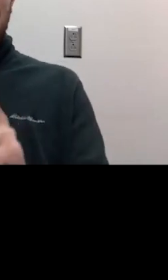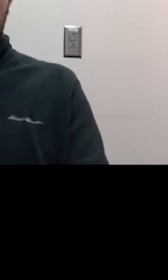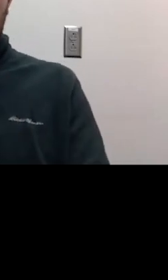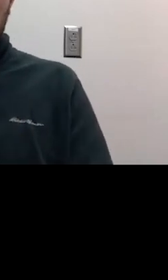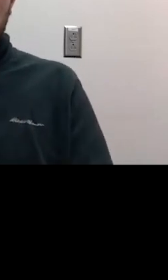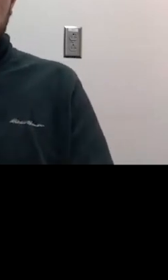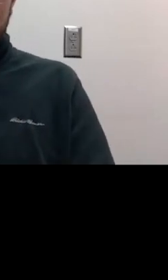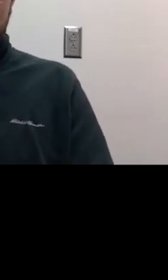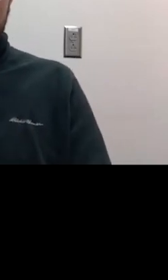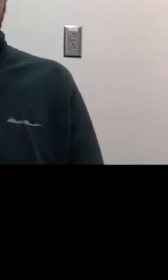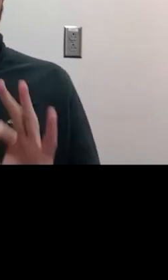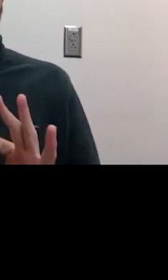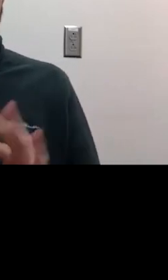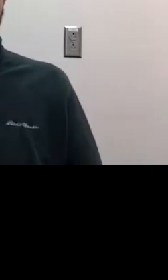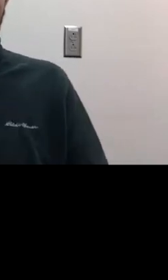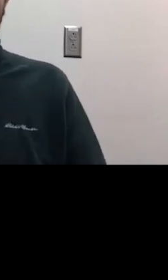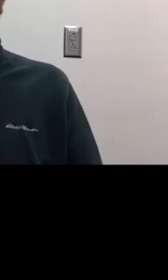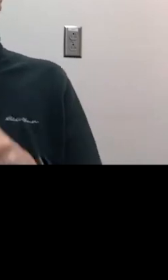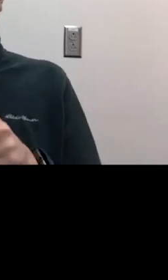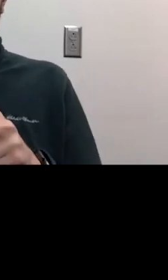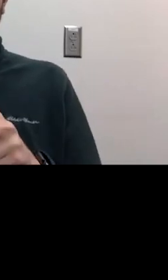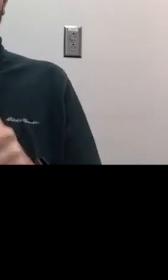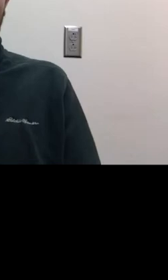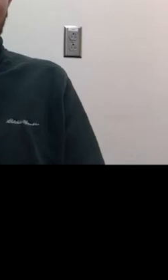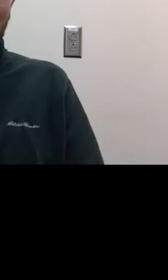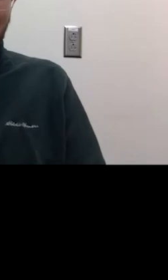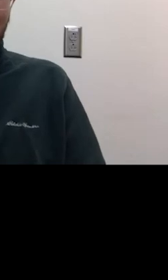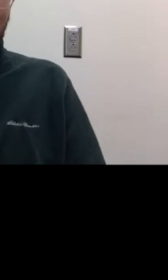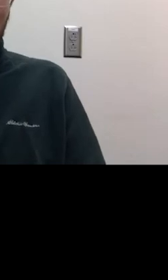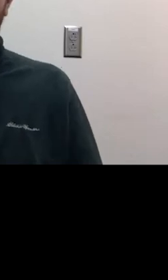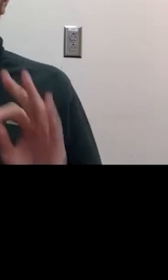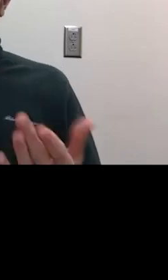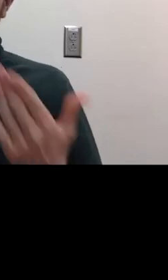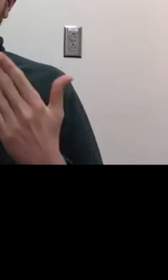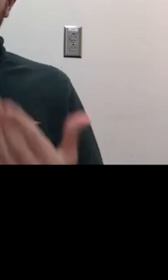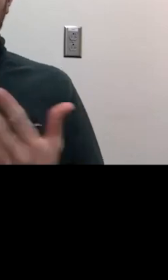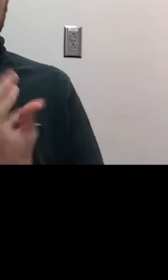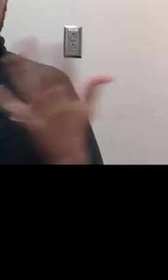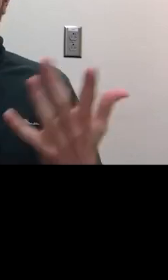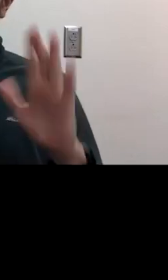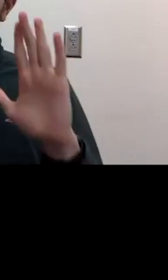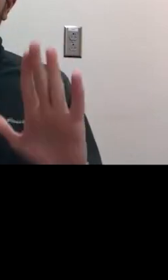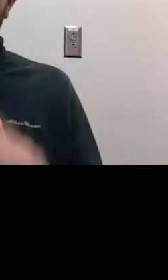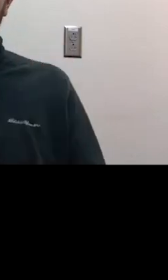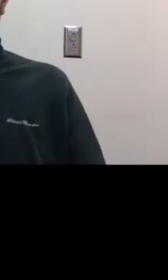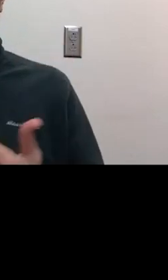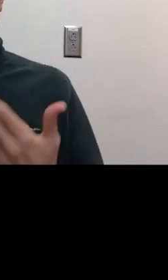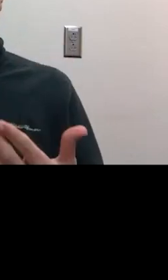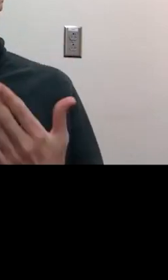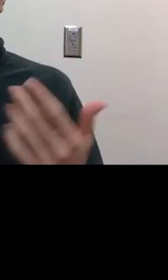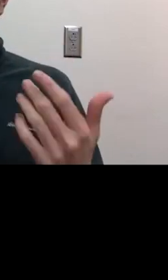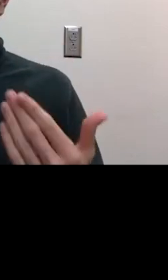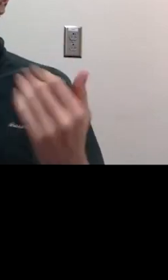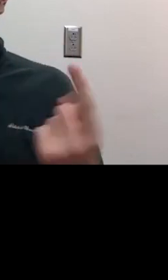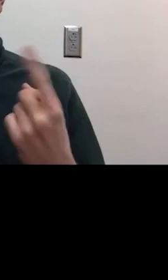it. Well, great. Yeah, short issue briefs. Sound bites. This has been wonderful today. Thank you so much. And thank you everybody